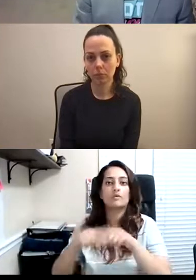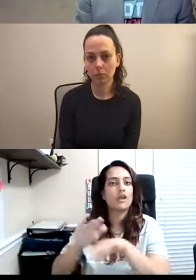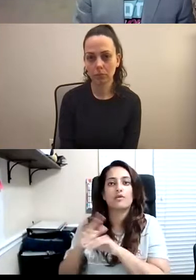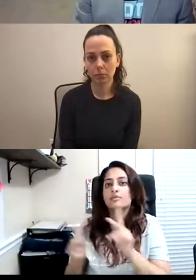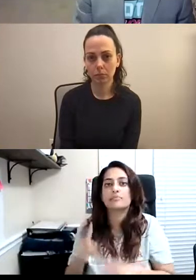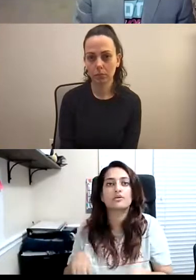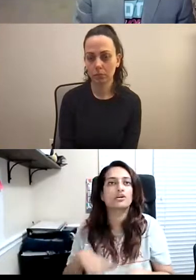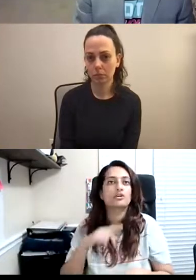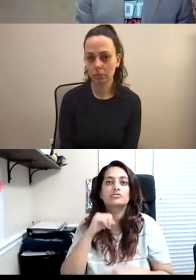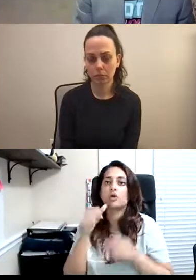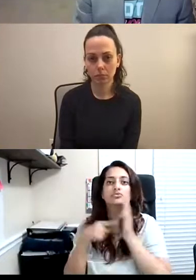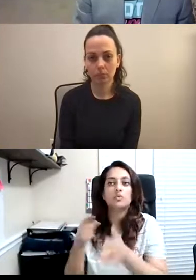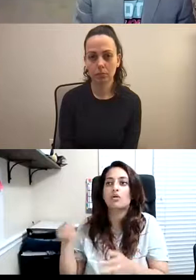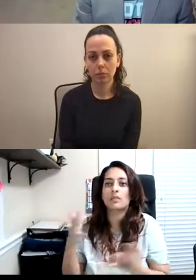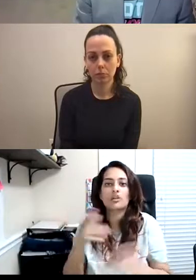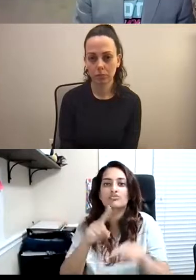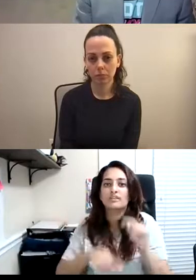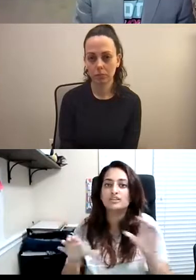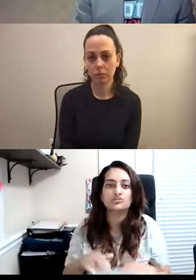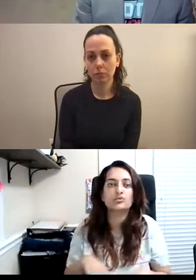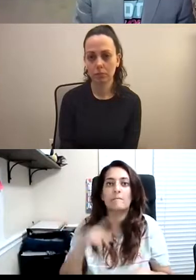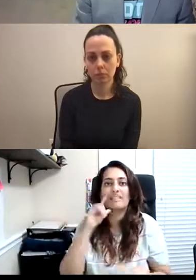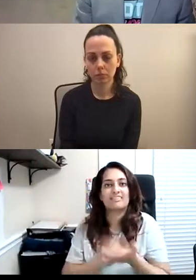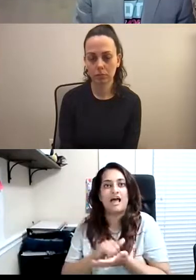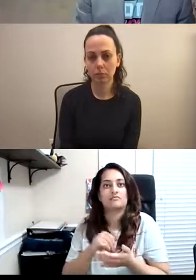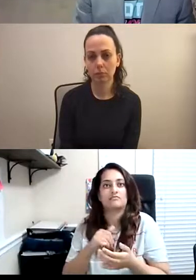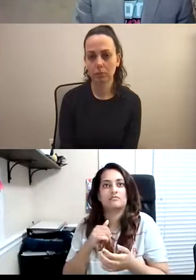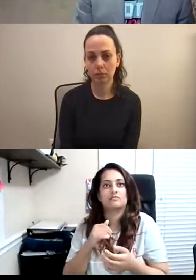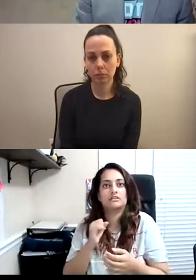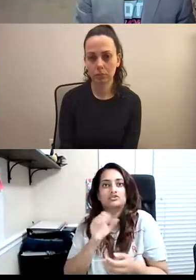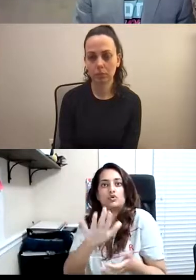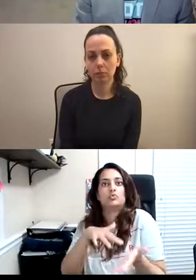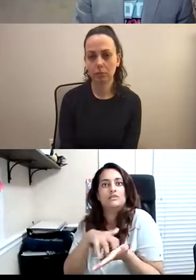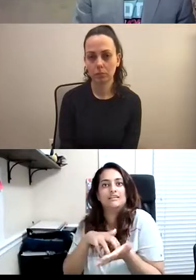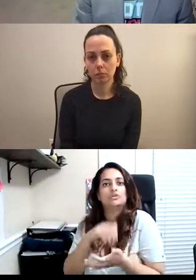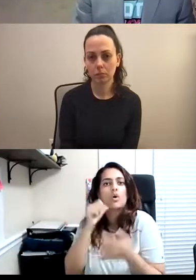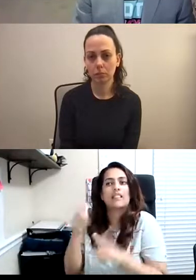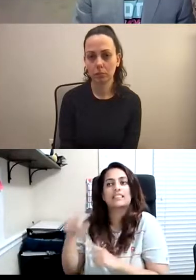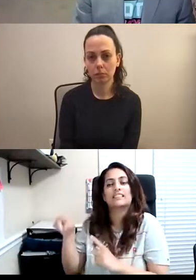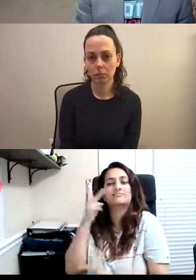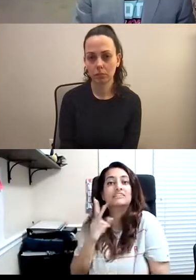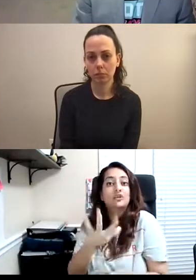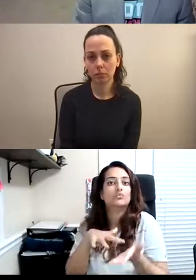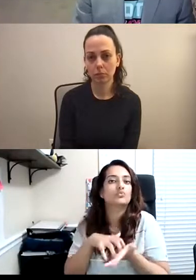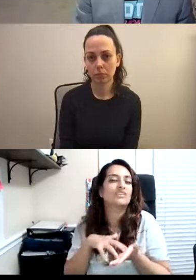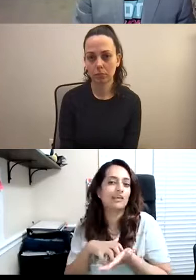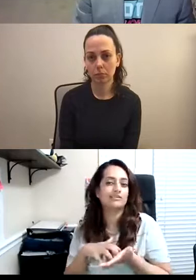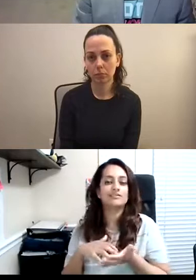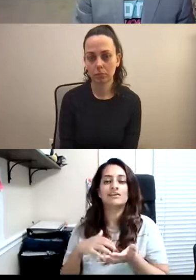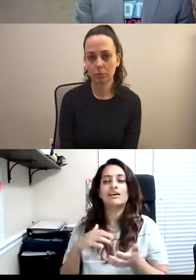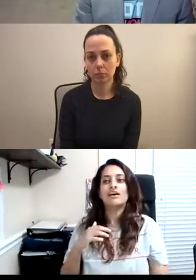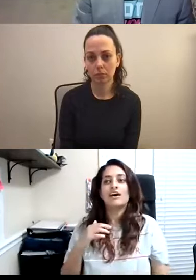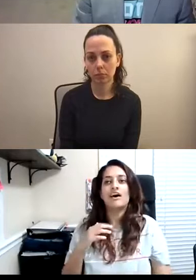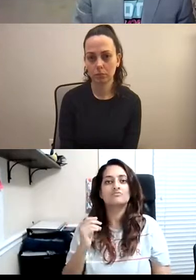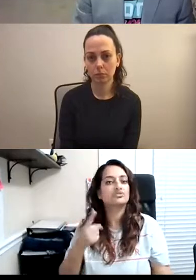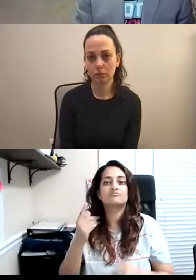yourself. You can depend on other people. You have to show the world that you can do it. And you cannot show that